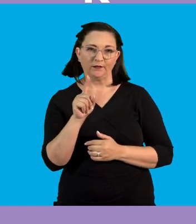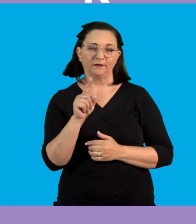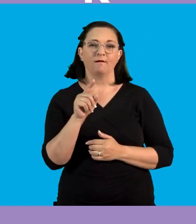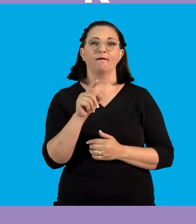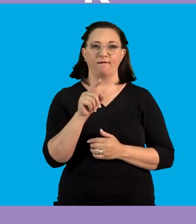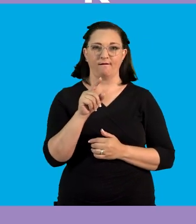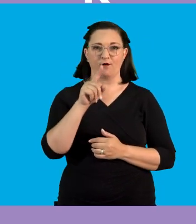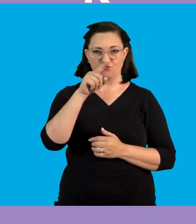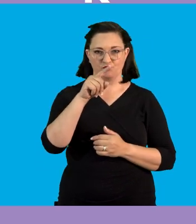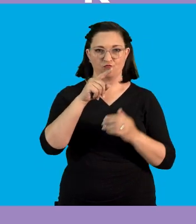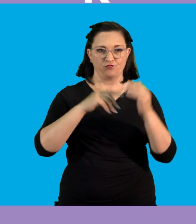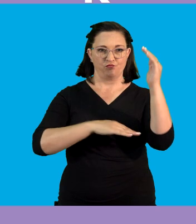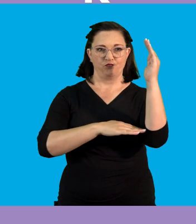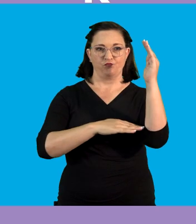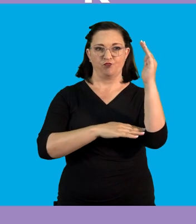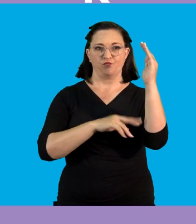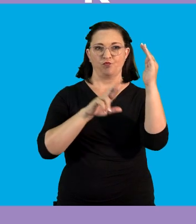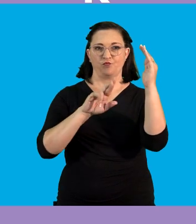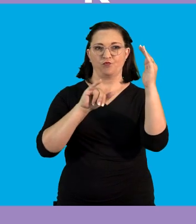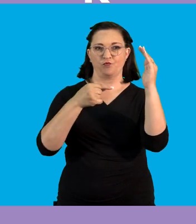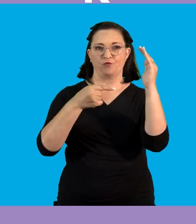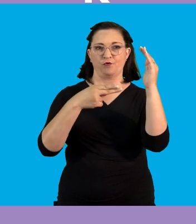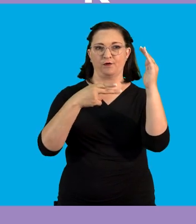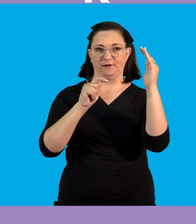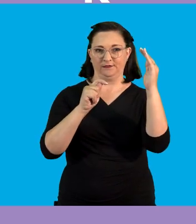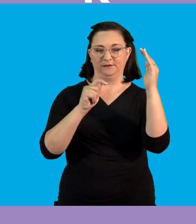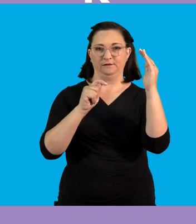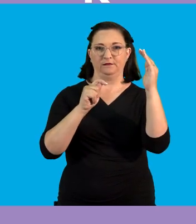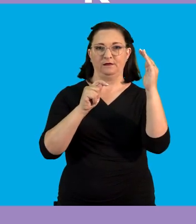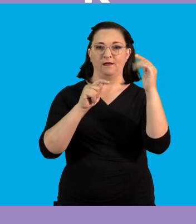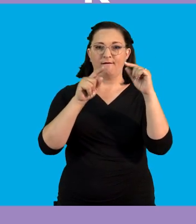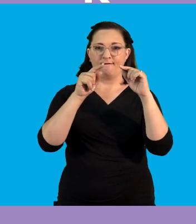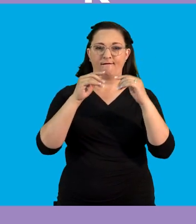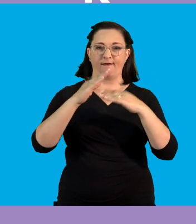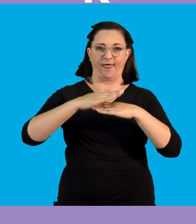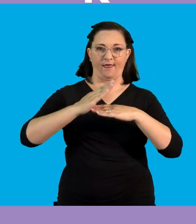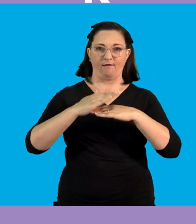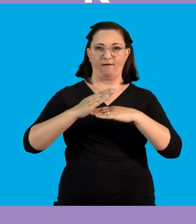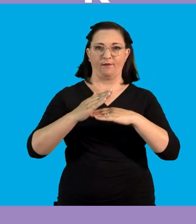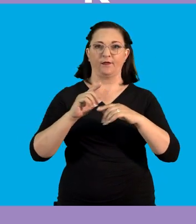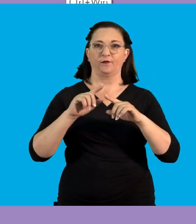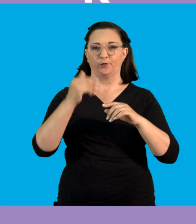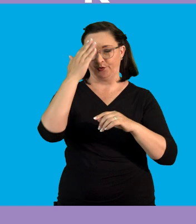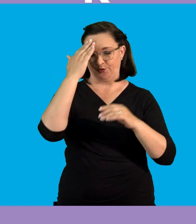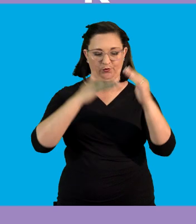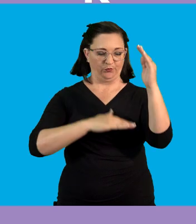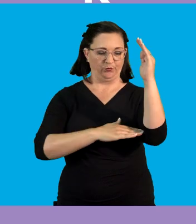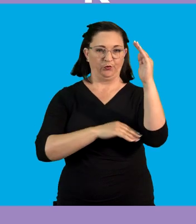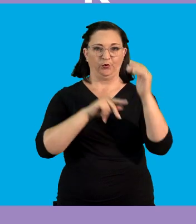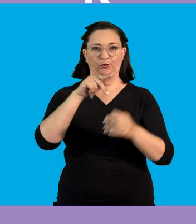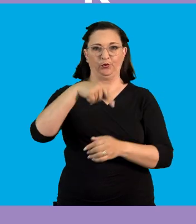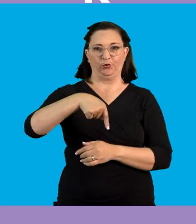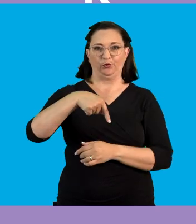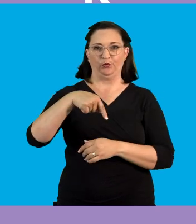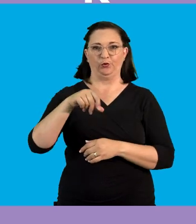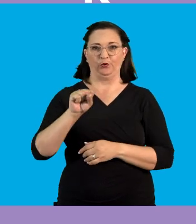for the right angle. It is in triangle, there is the right angle there. So it is in triangle QSR. So